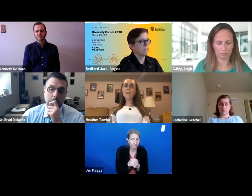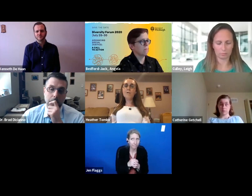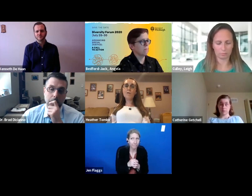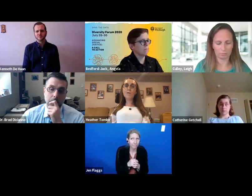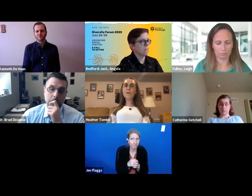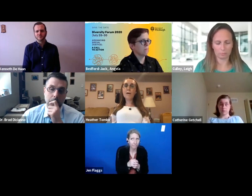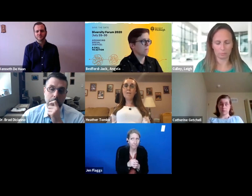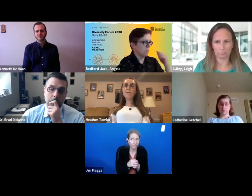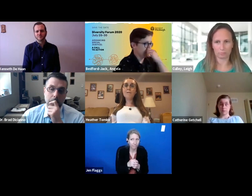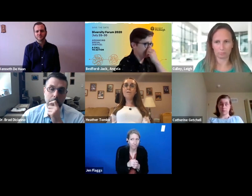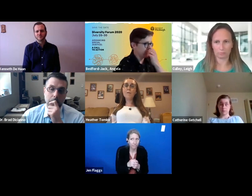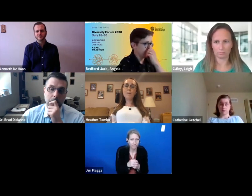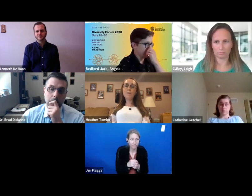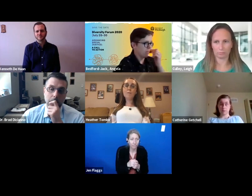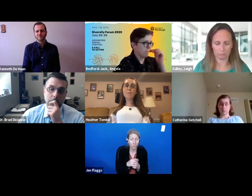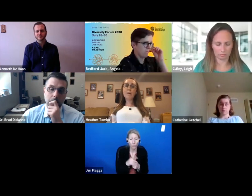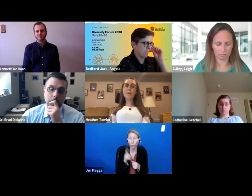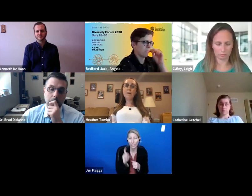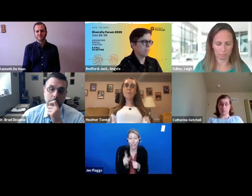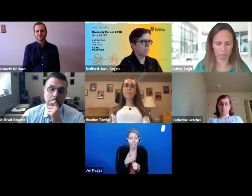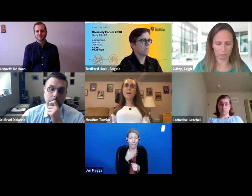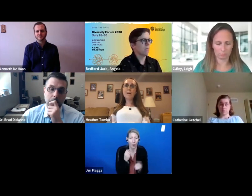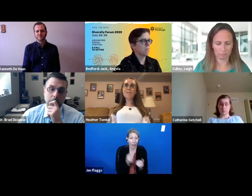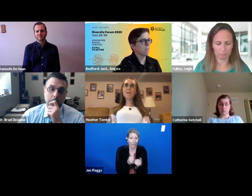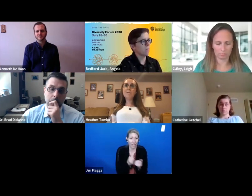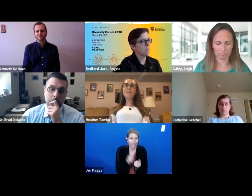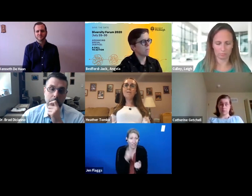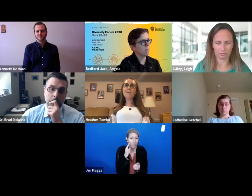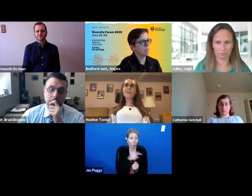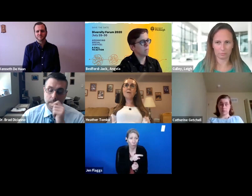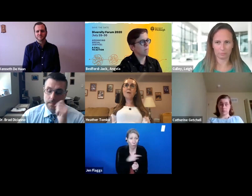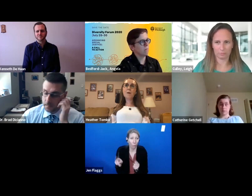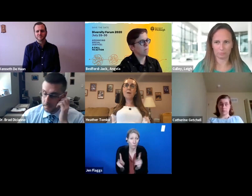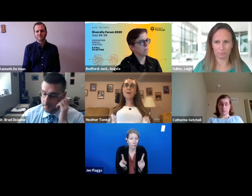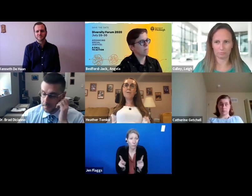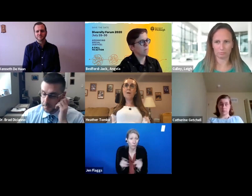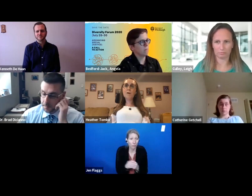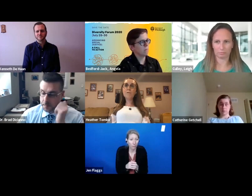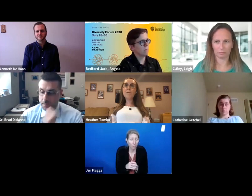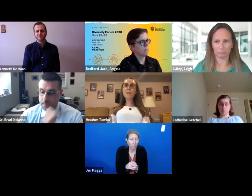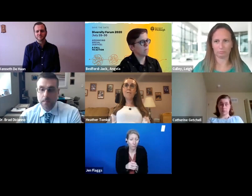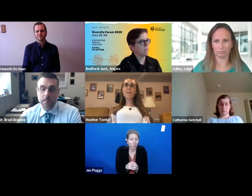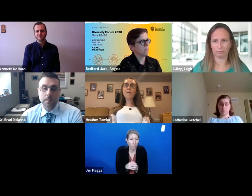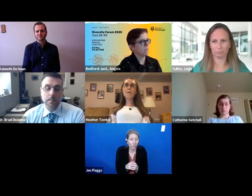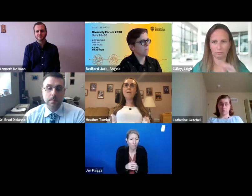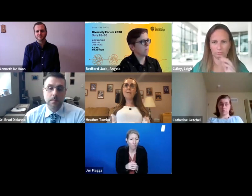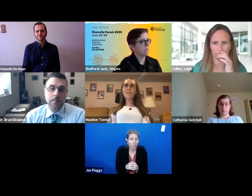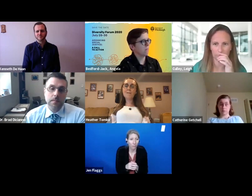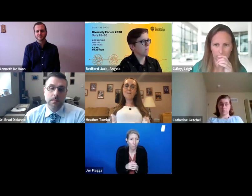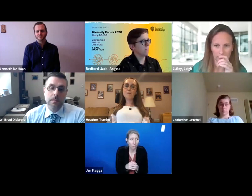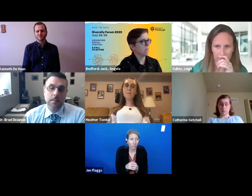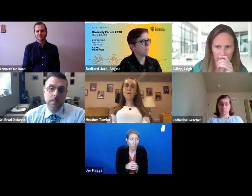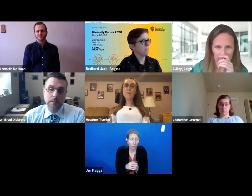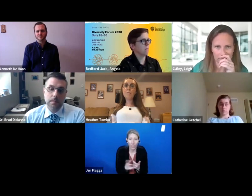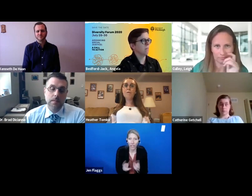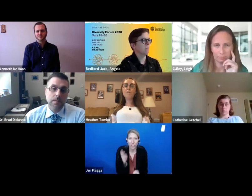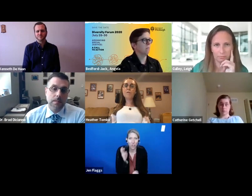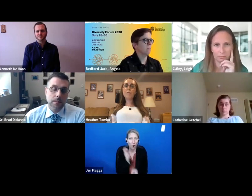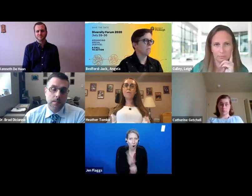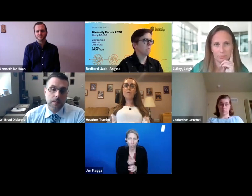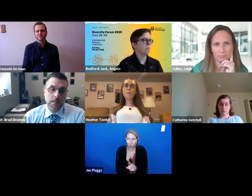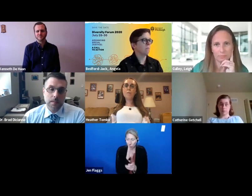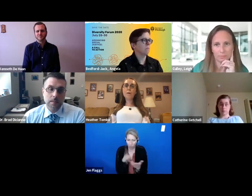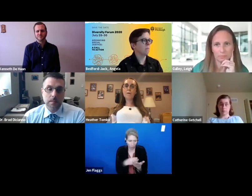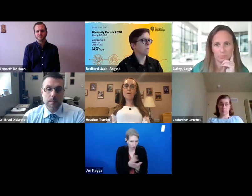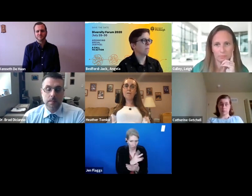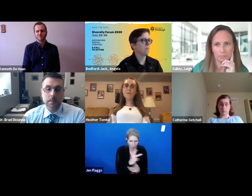we need greater advocacy for those people because it's hard to navigate the system when you